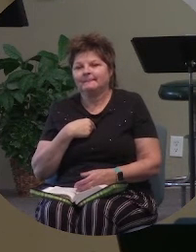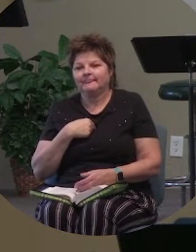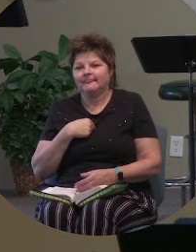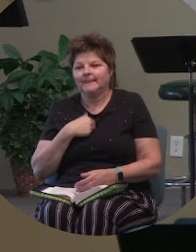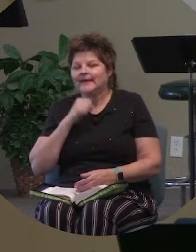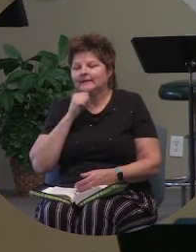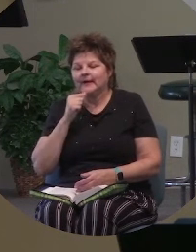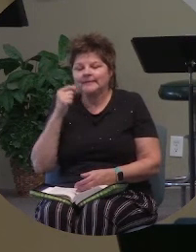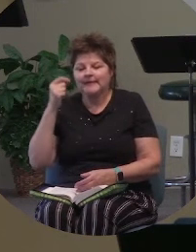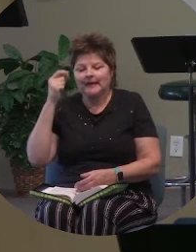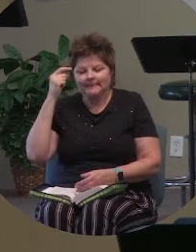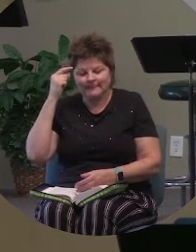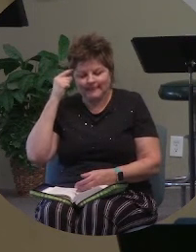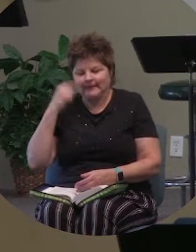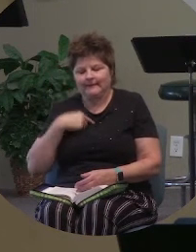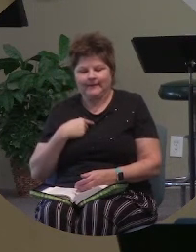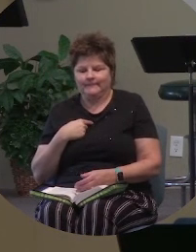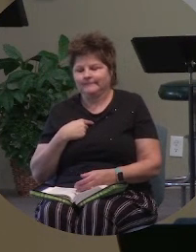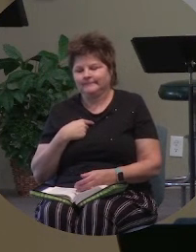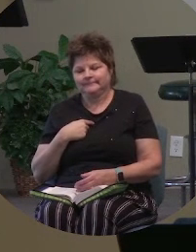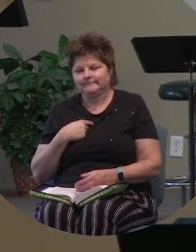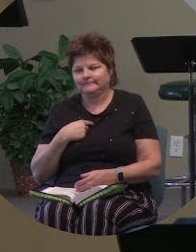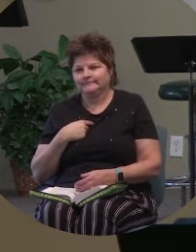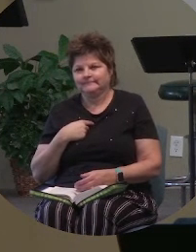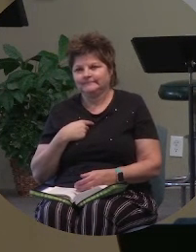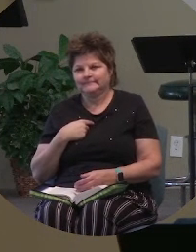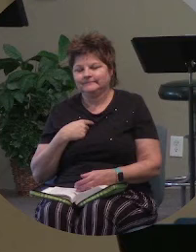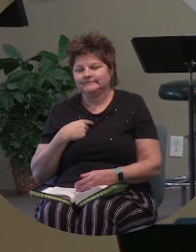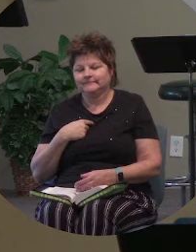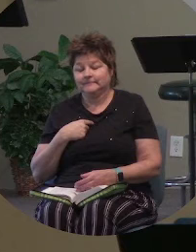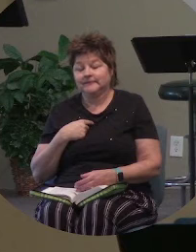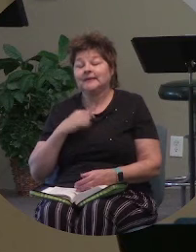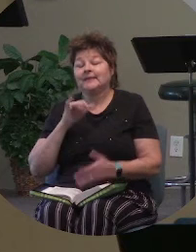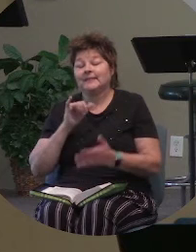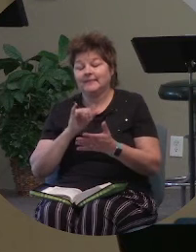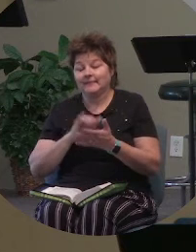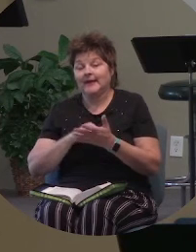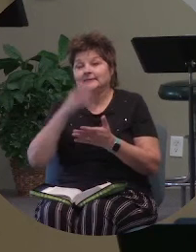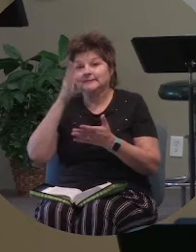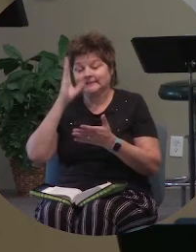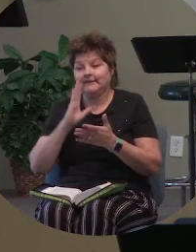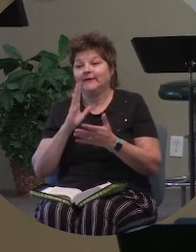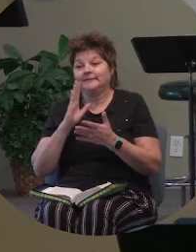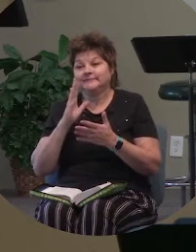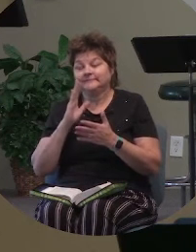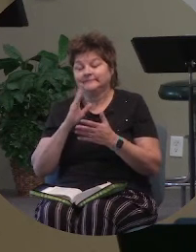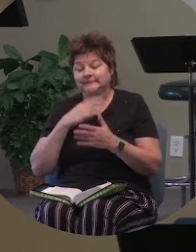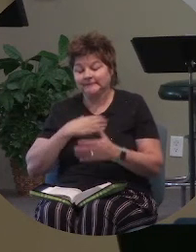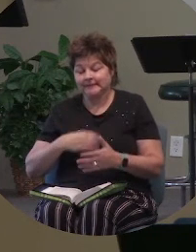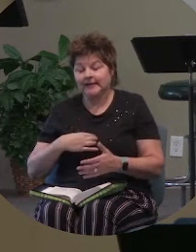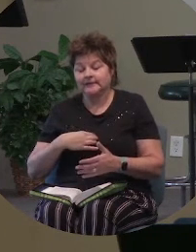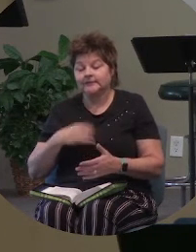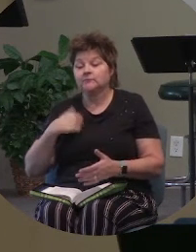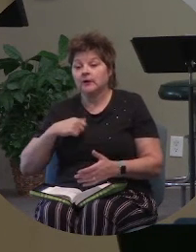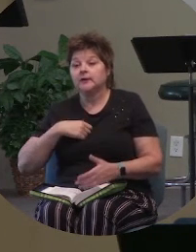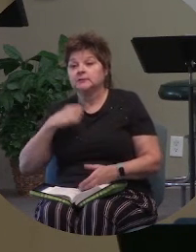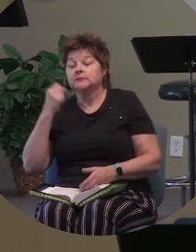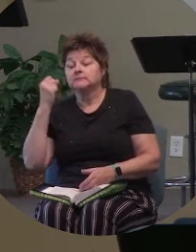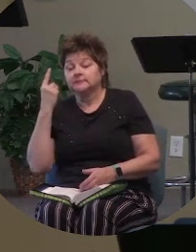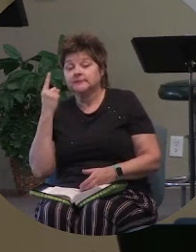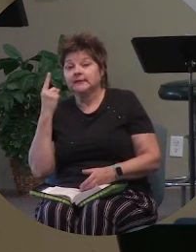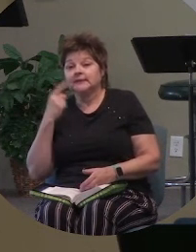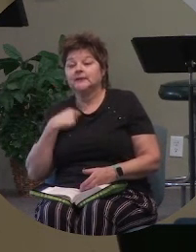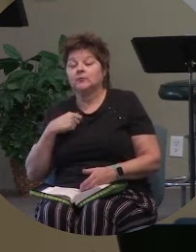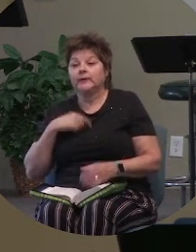Not as I think I am. Because that's his ultimate desire, is for us to realize that